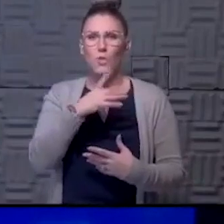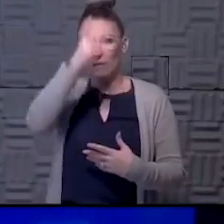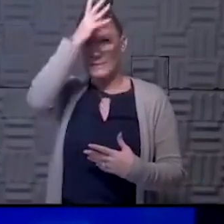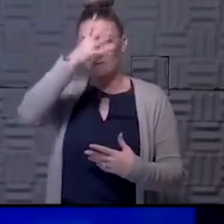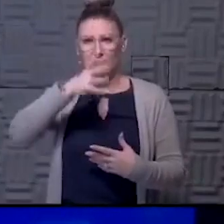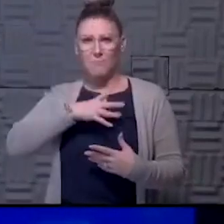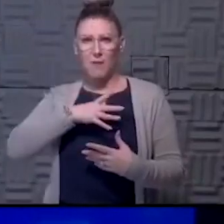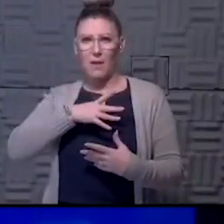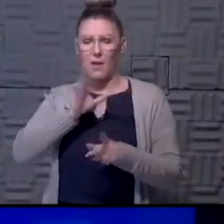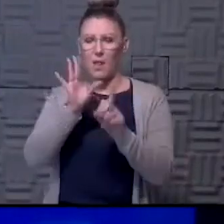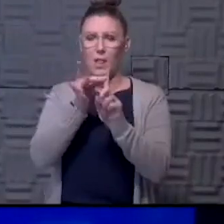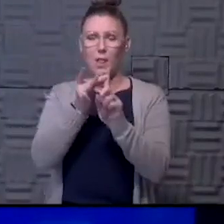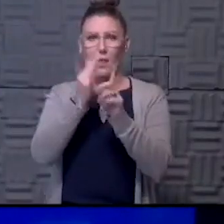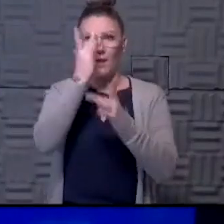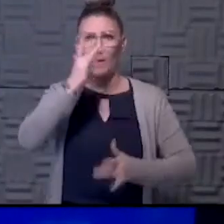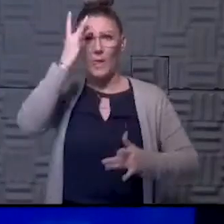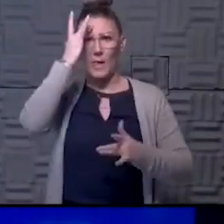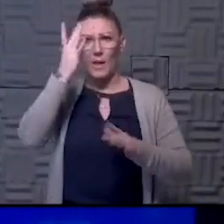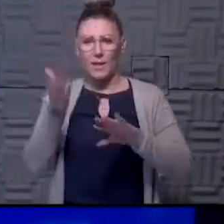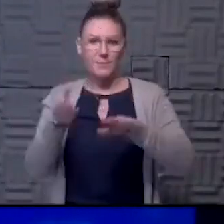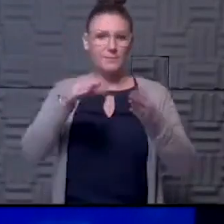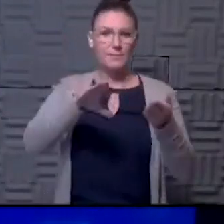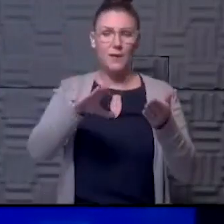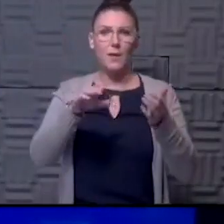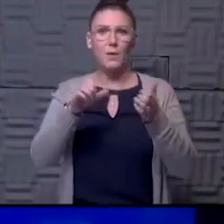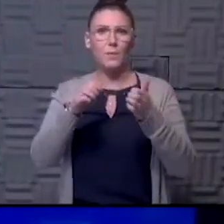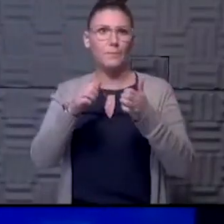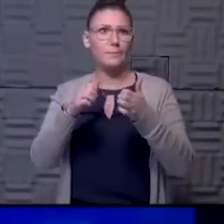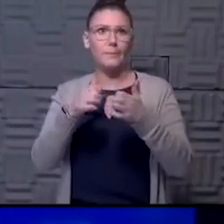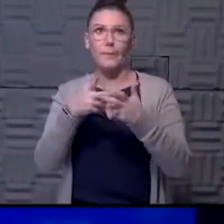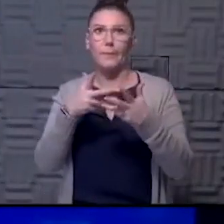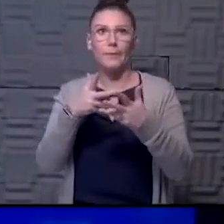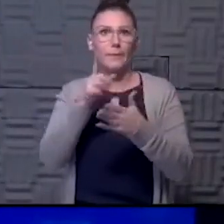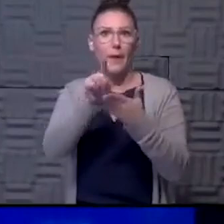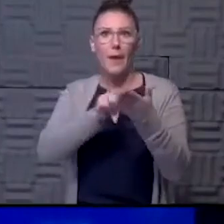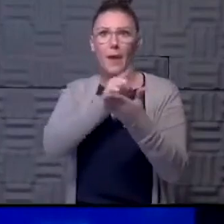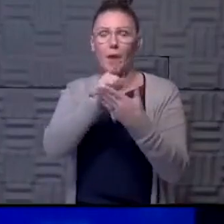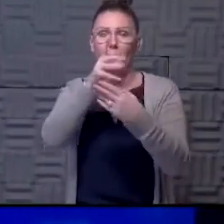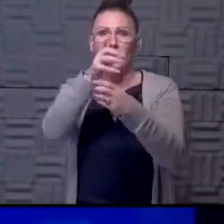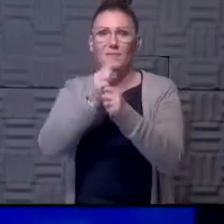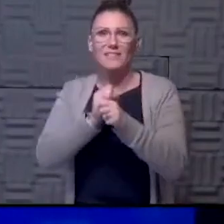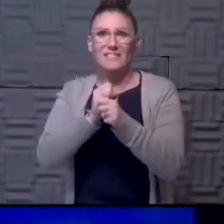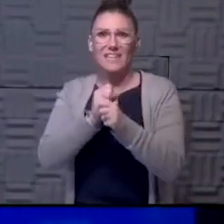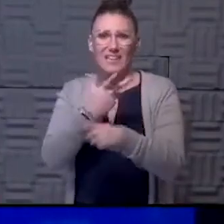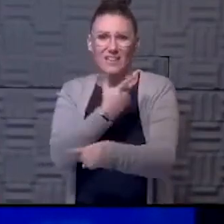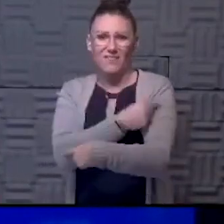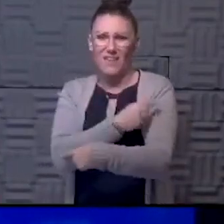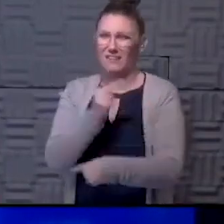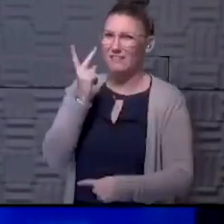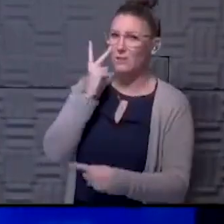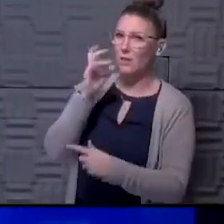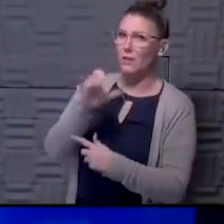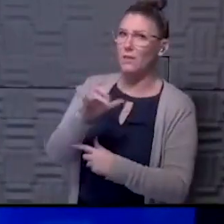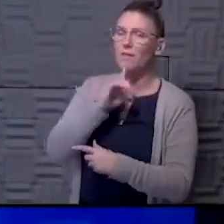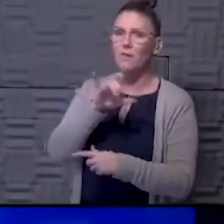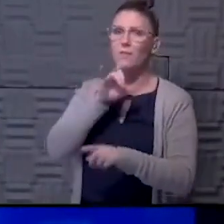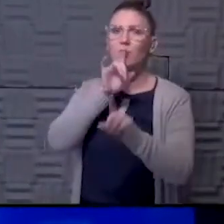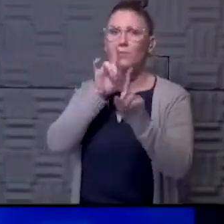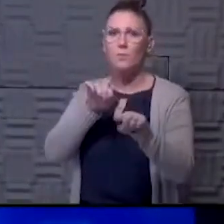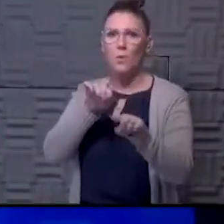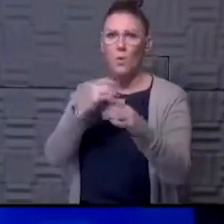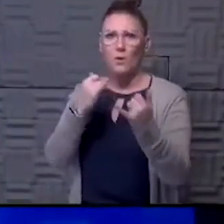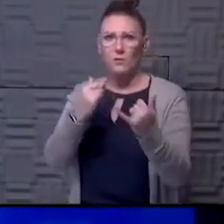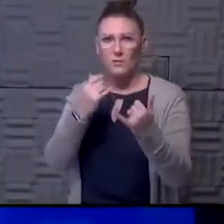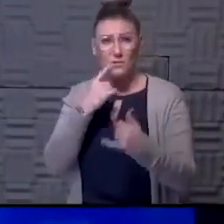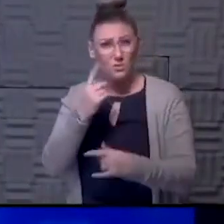the disease and died within hours after getting the vaccine. Yeah, I just saw that. That was reported today. I was reading